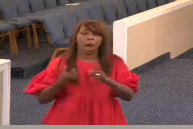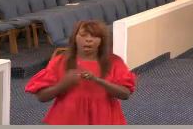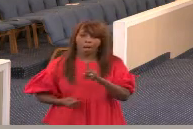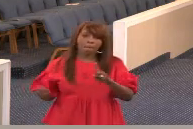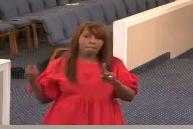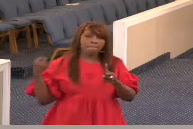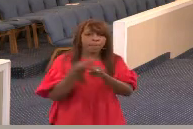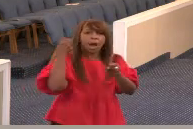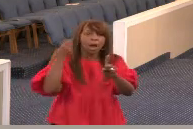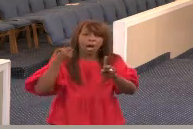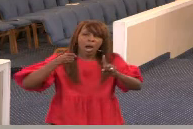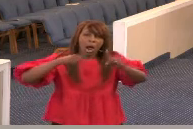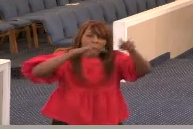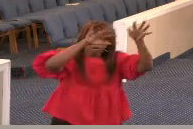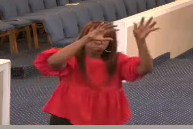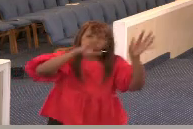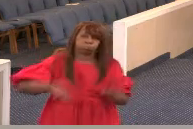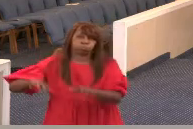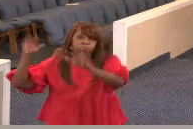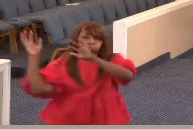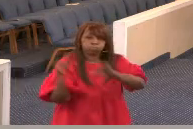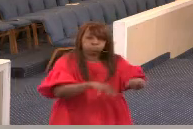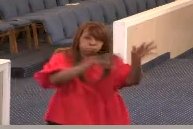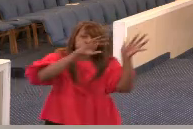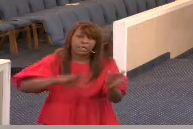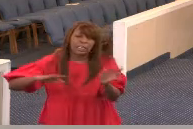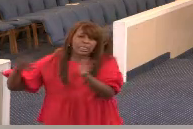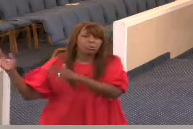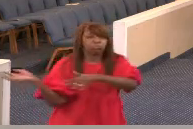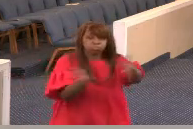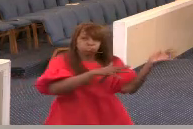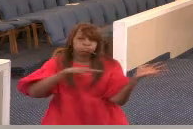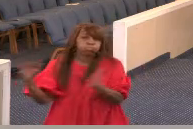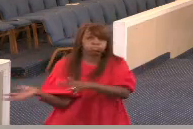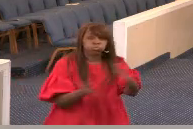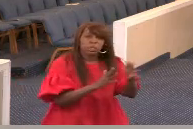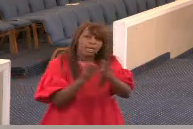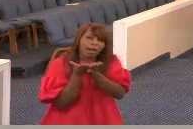a tempestuous wind called a Euroclide.